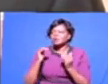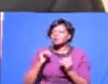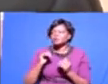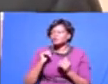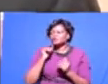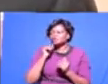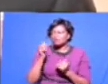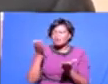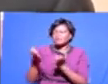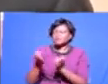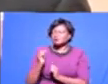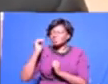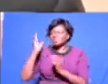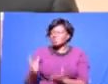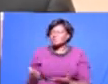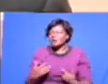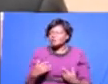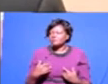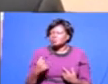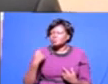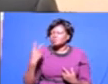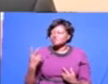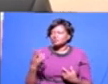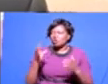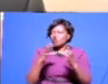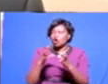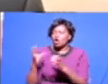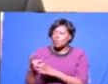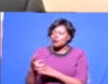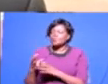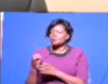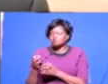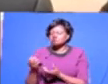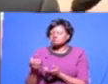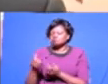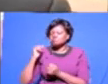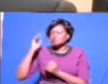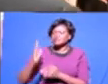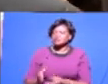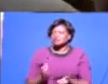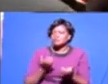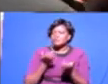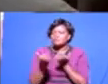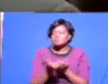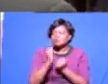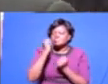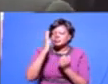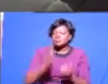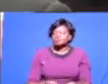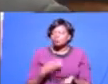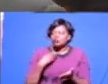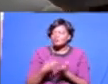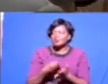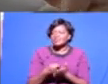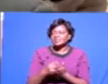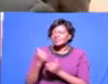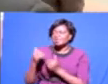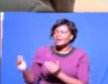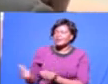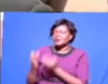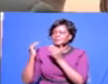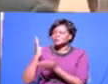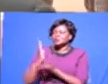politician. We have two segments of politicians, the commercial ones who come to make money, and the impact ones. Kibaki was truly